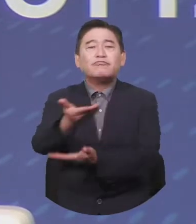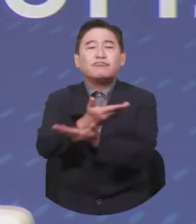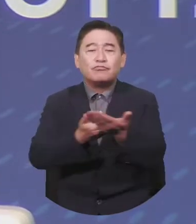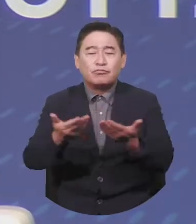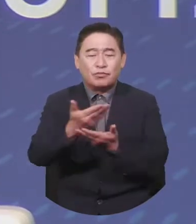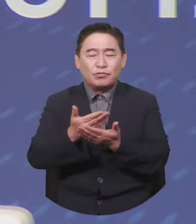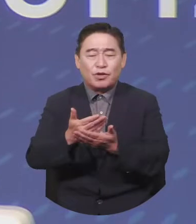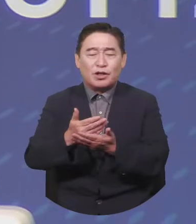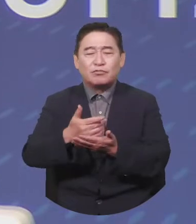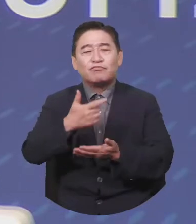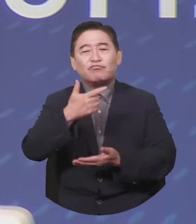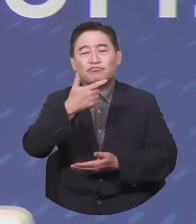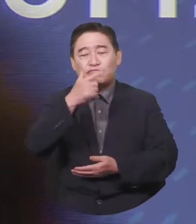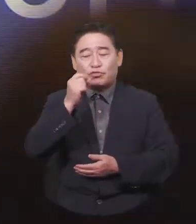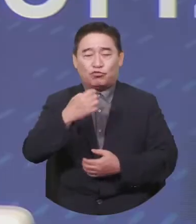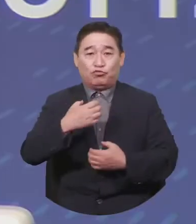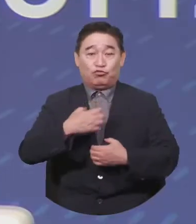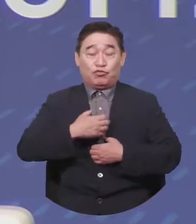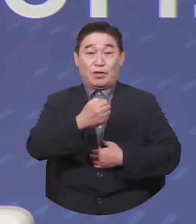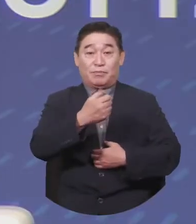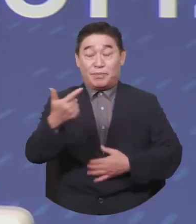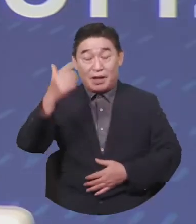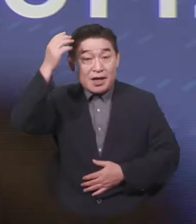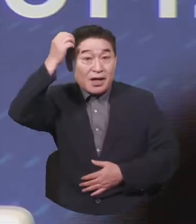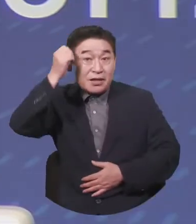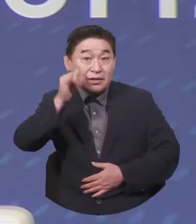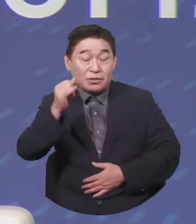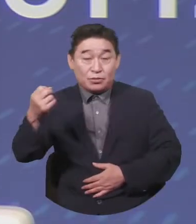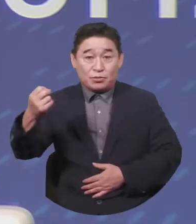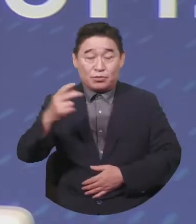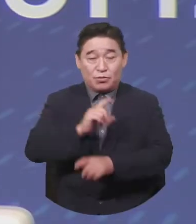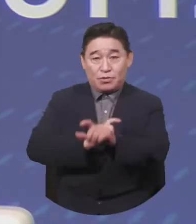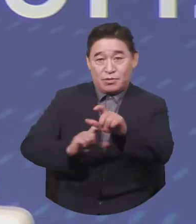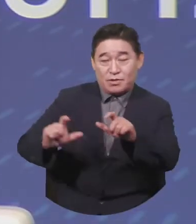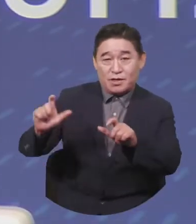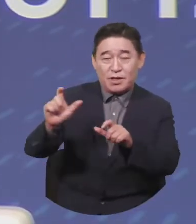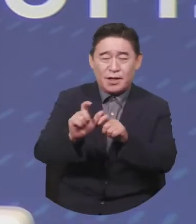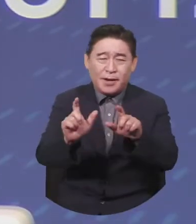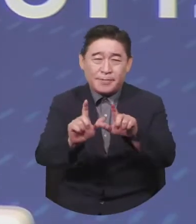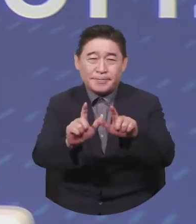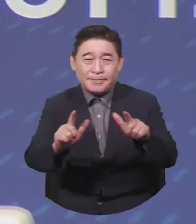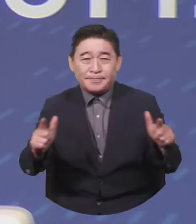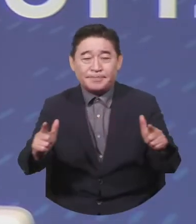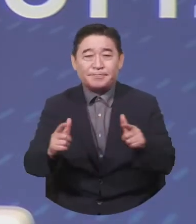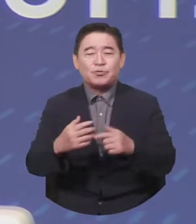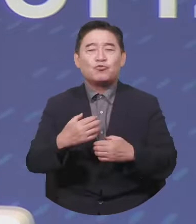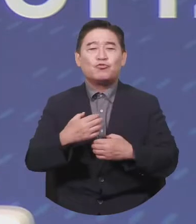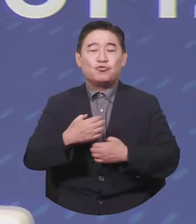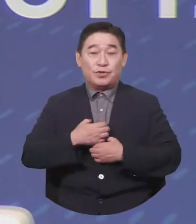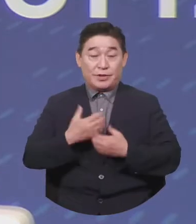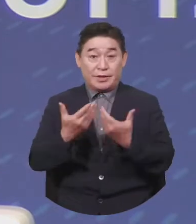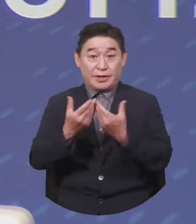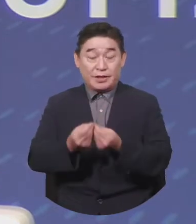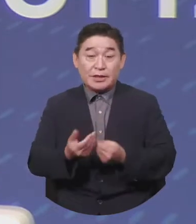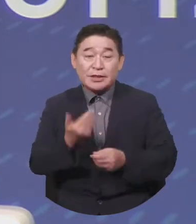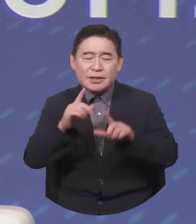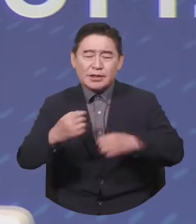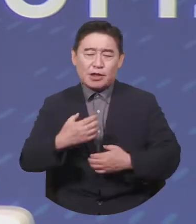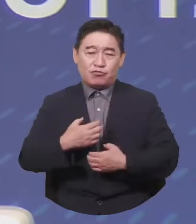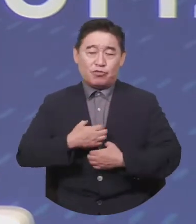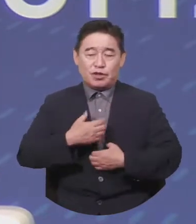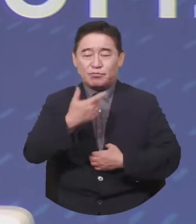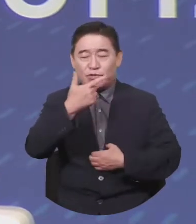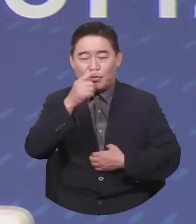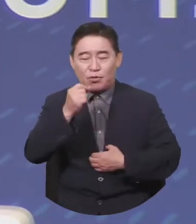And also we can see witness some of the multiple crises, including the food security,